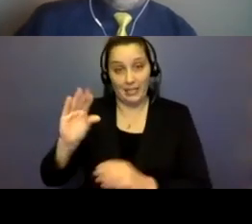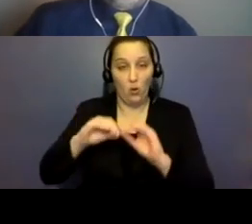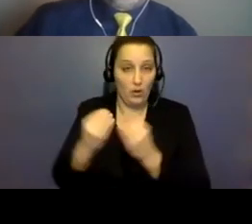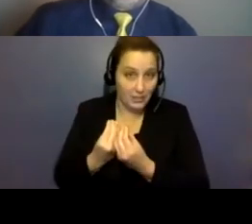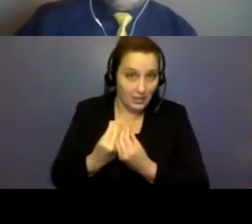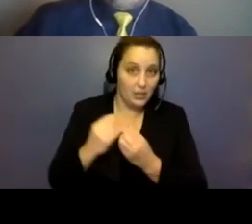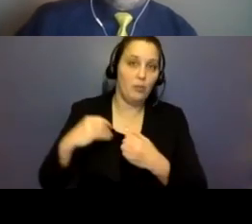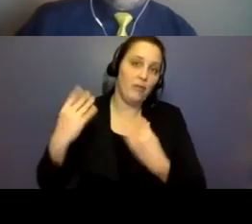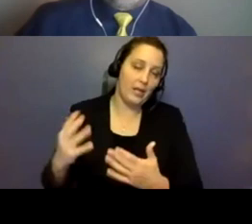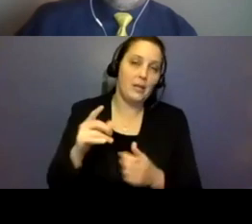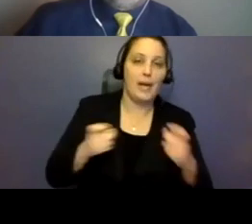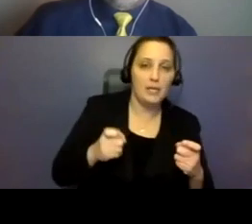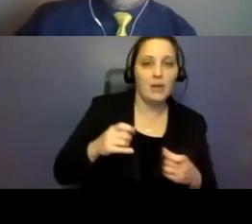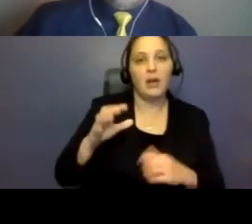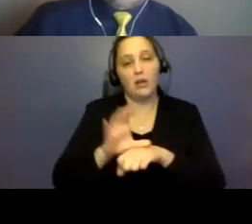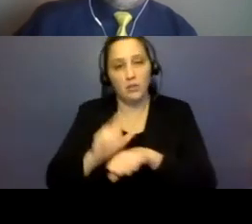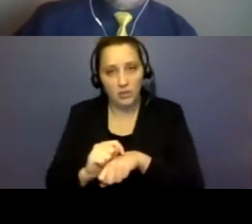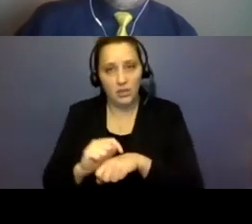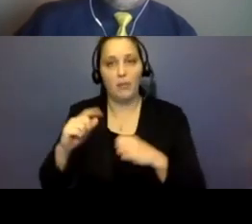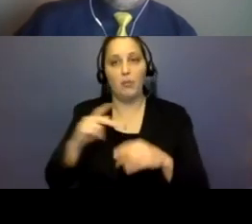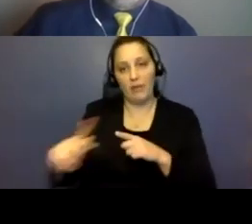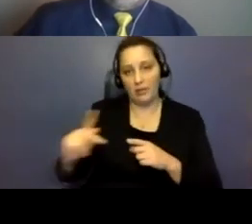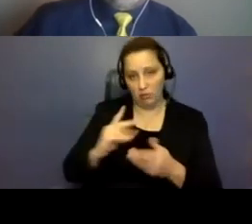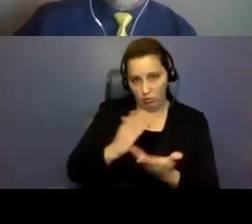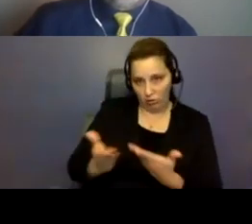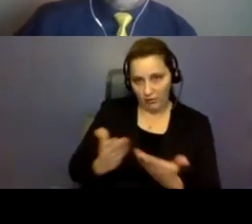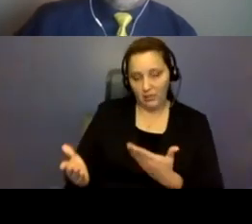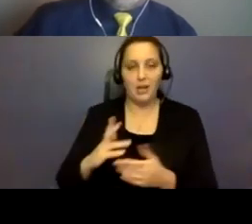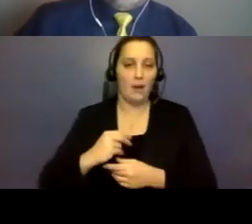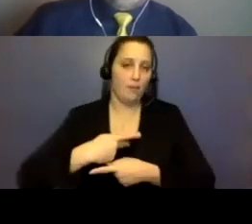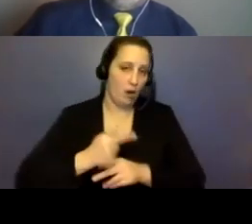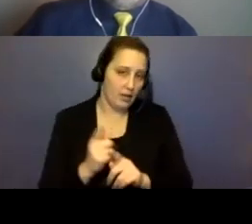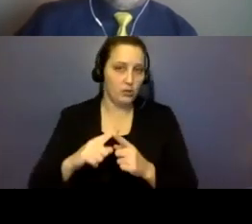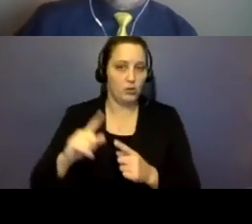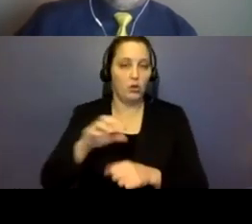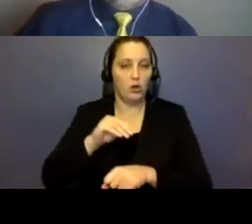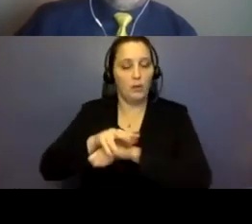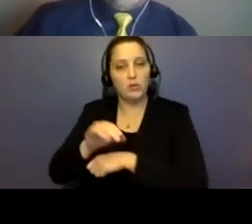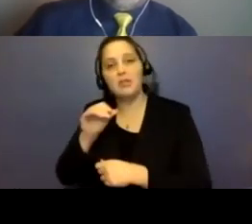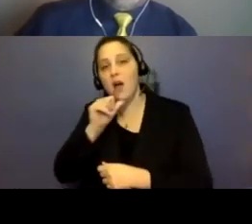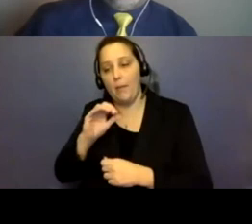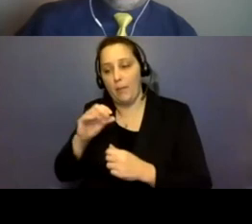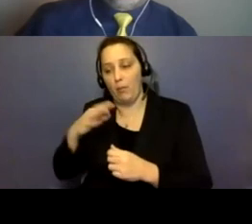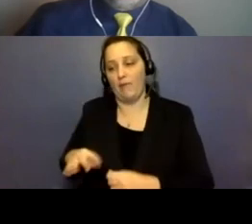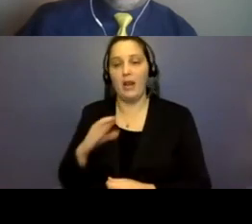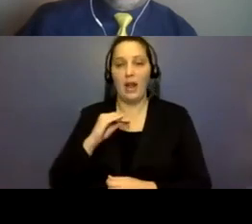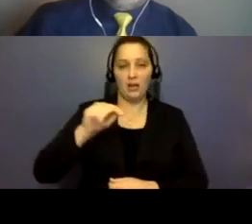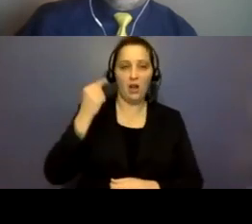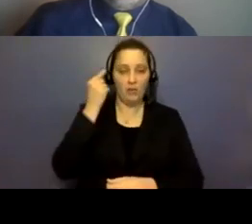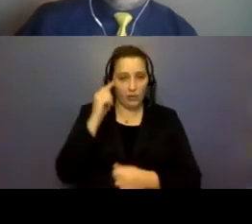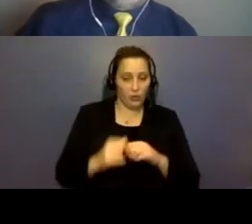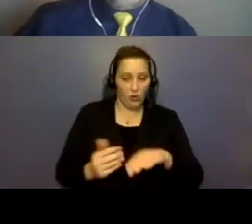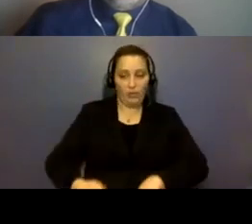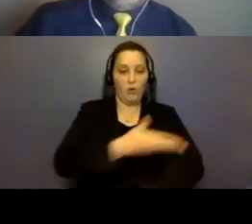management consulting, professional services, and products to commercial, nonprofit, and government customers to improve leader